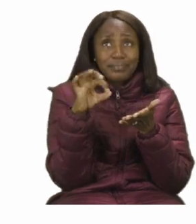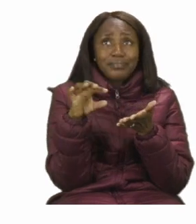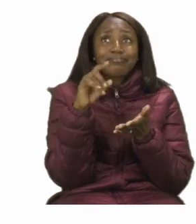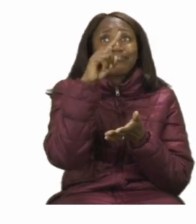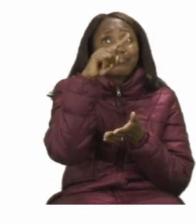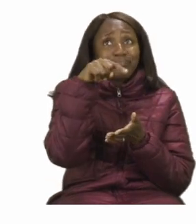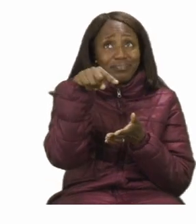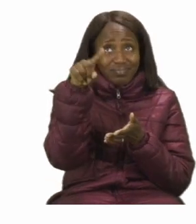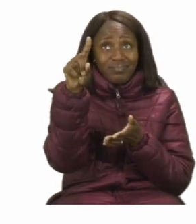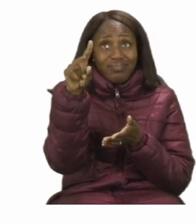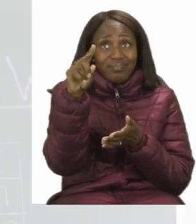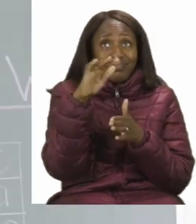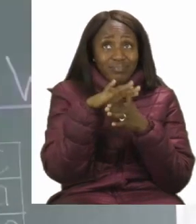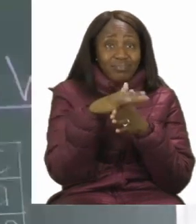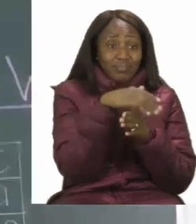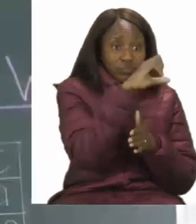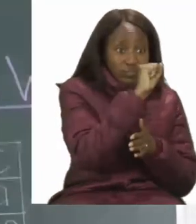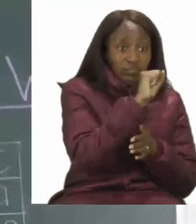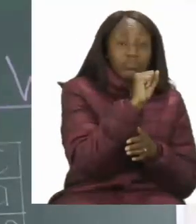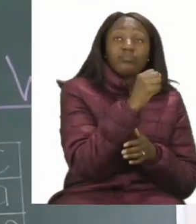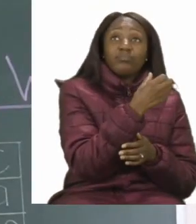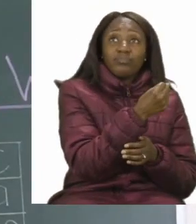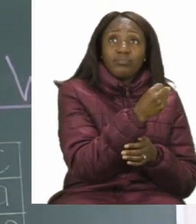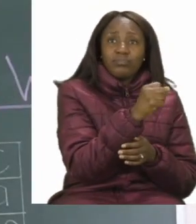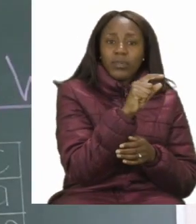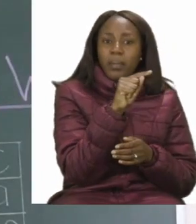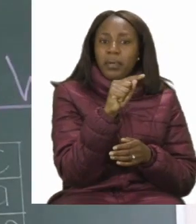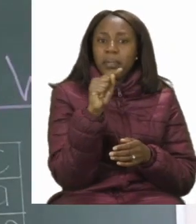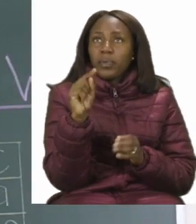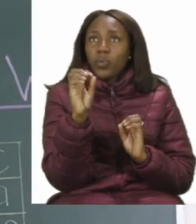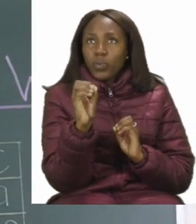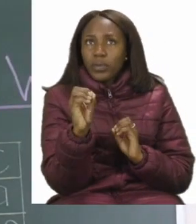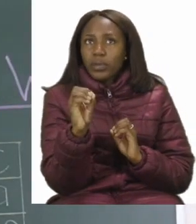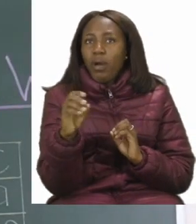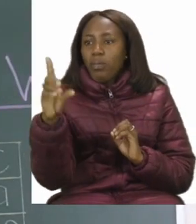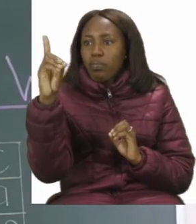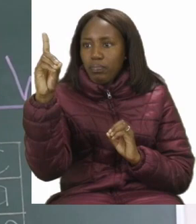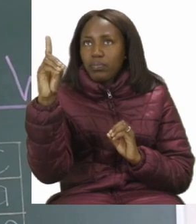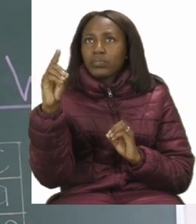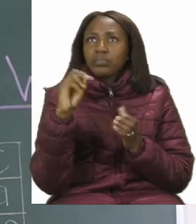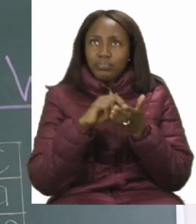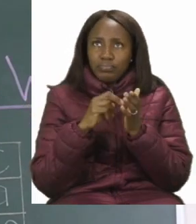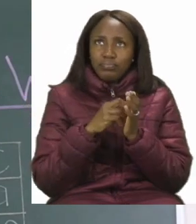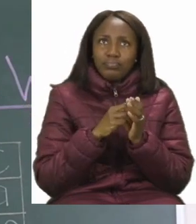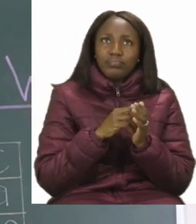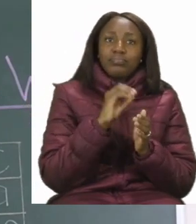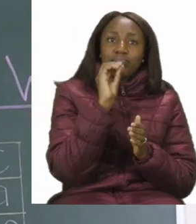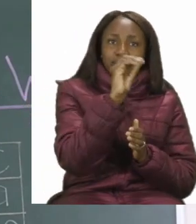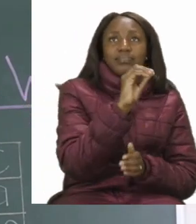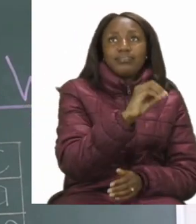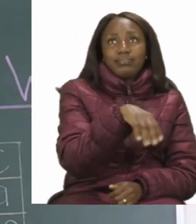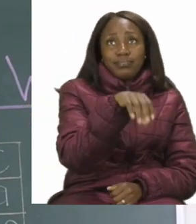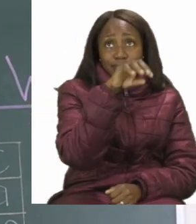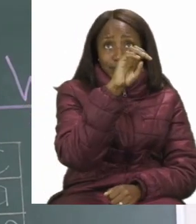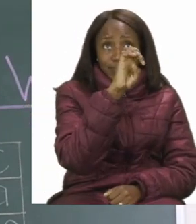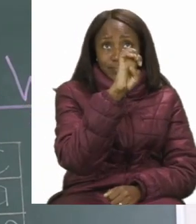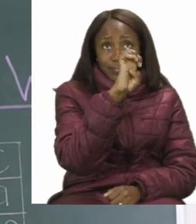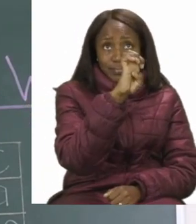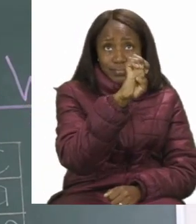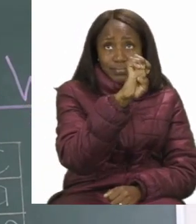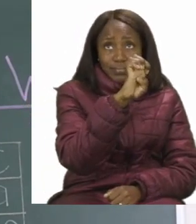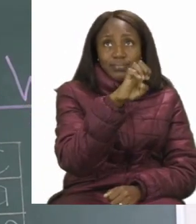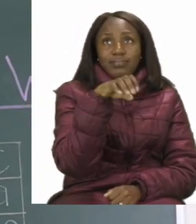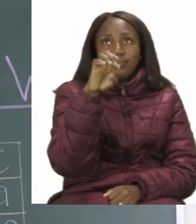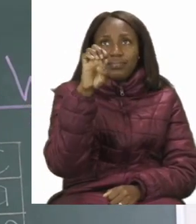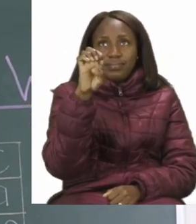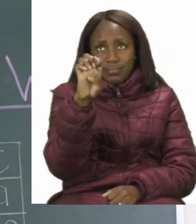are absolutely correct. So now we are going to go ahead and fill in the missing